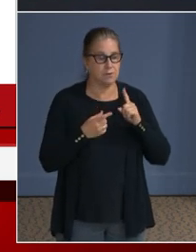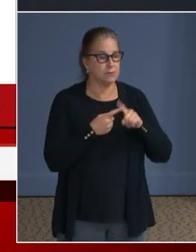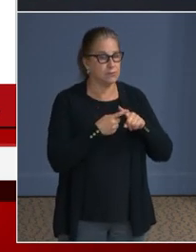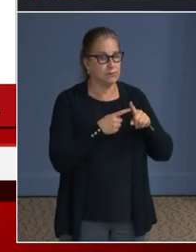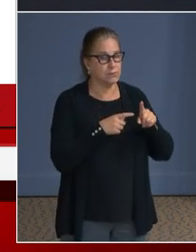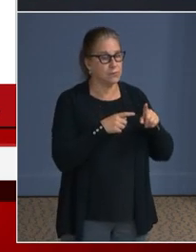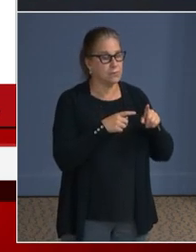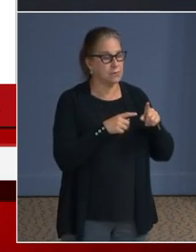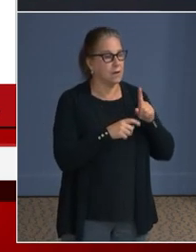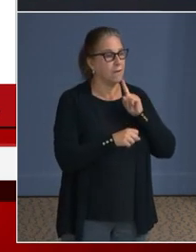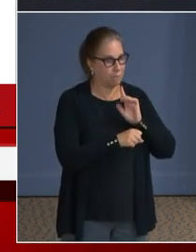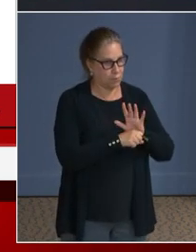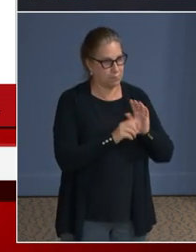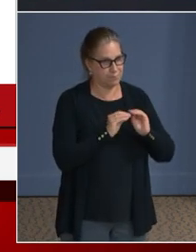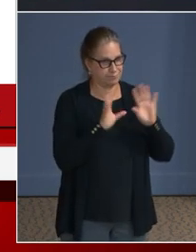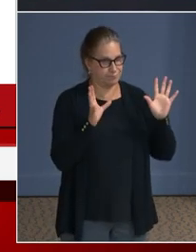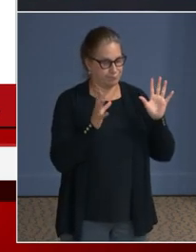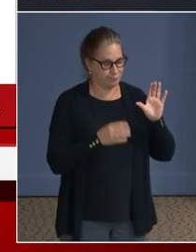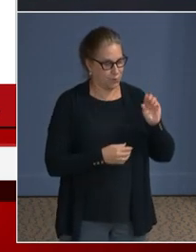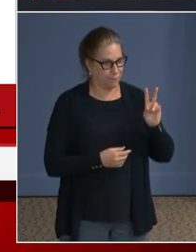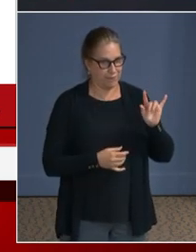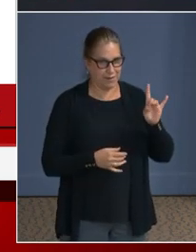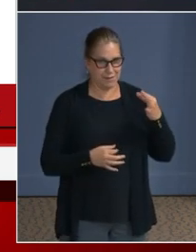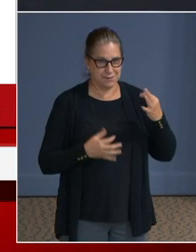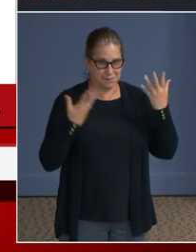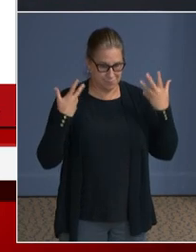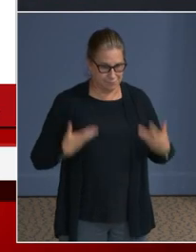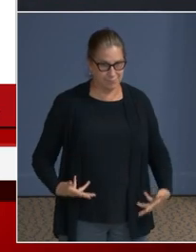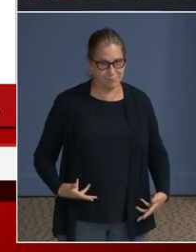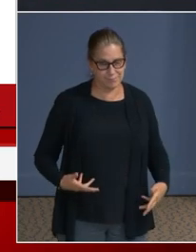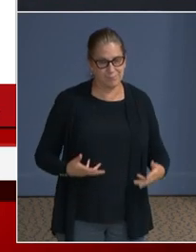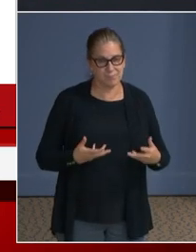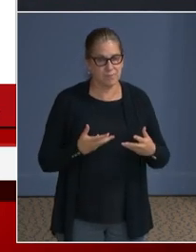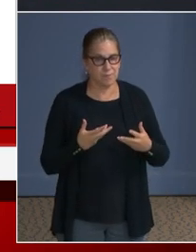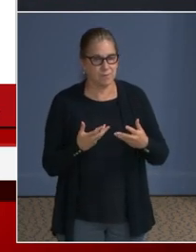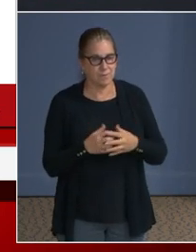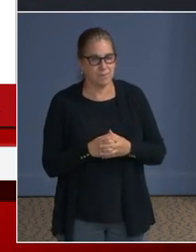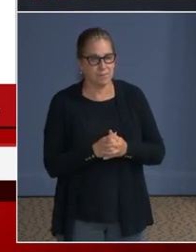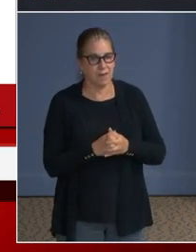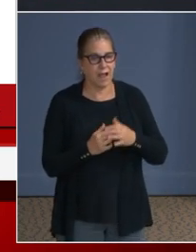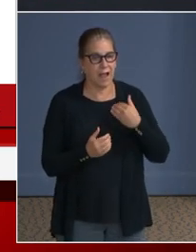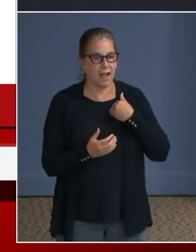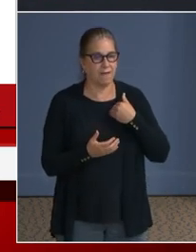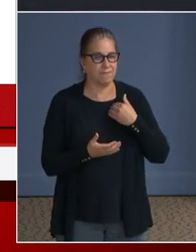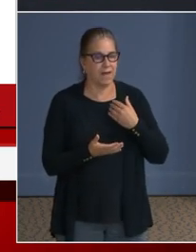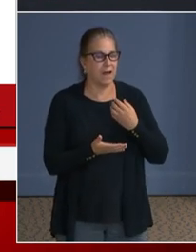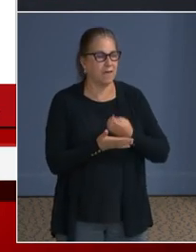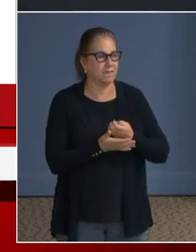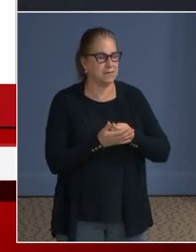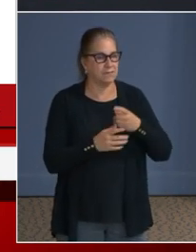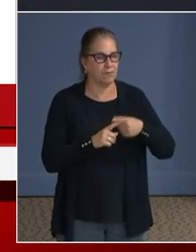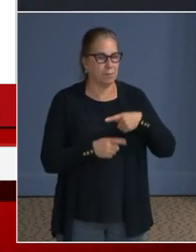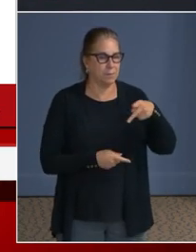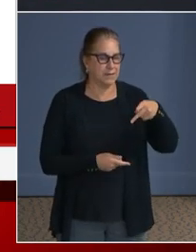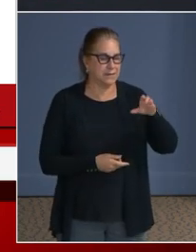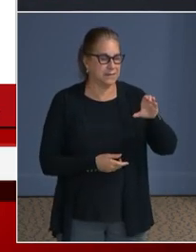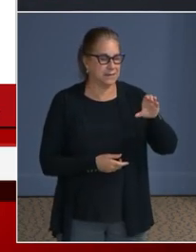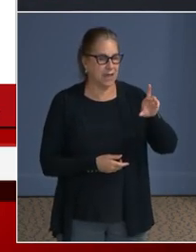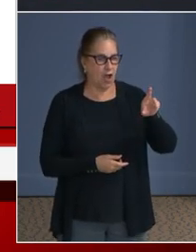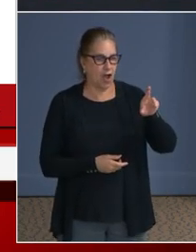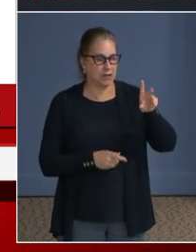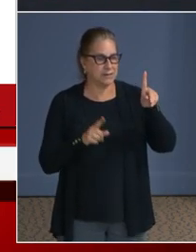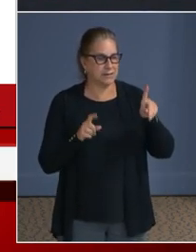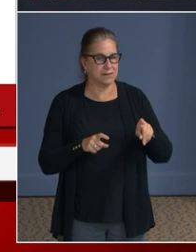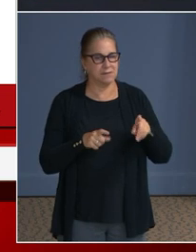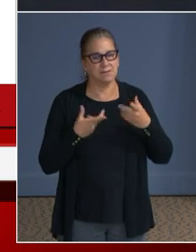COVID-19 individual, most of the evidence is published from PCR tests, which is a common test that was most widely available.